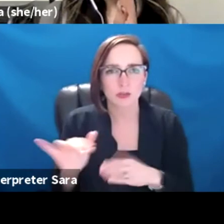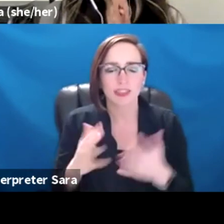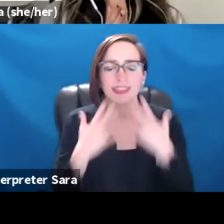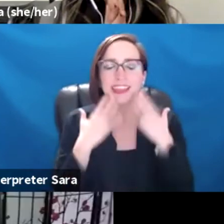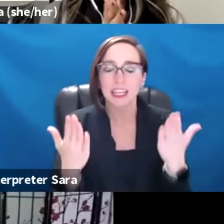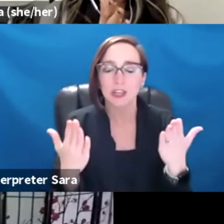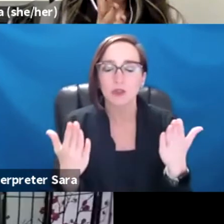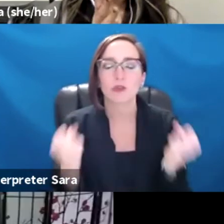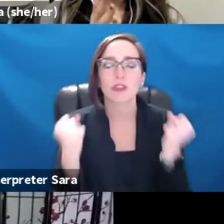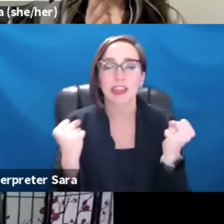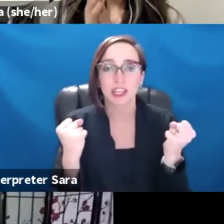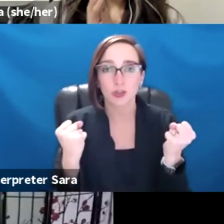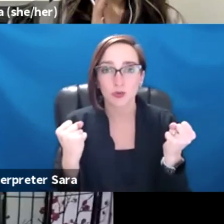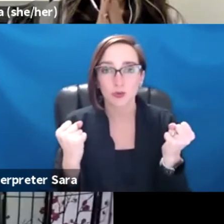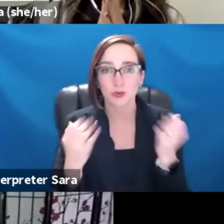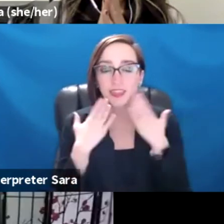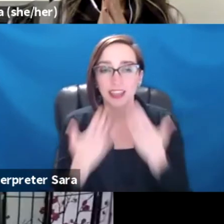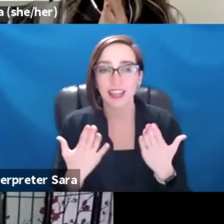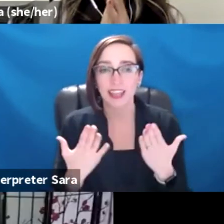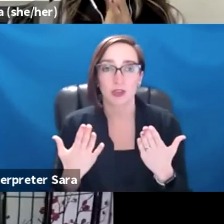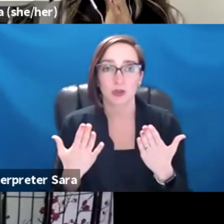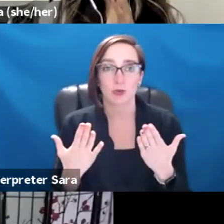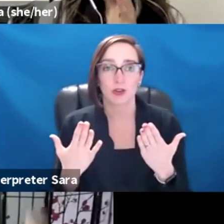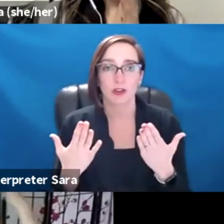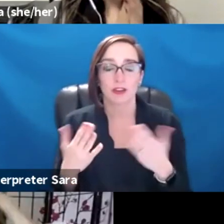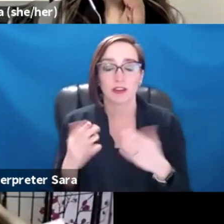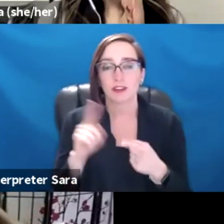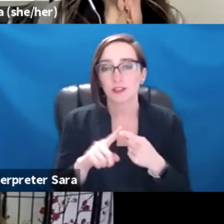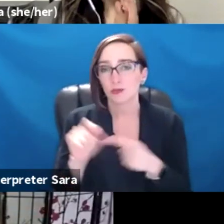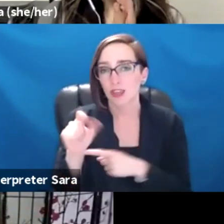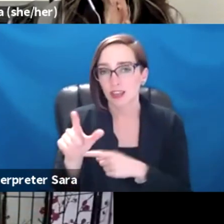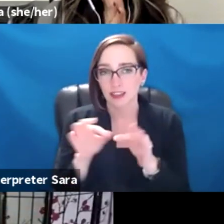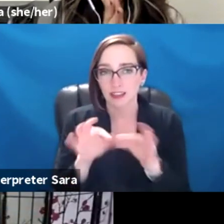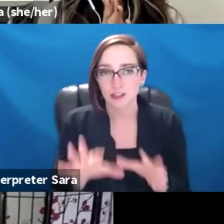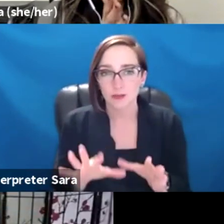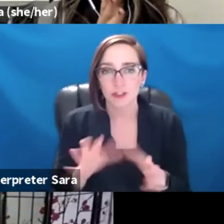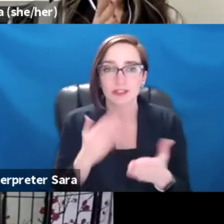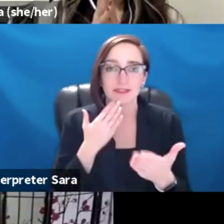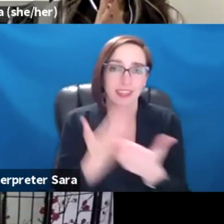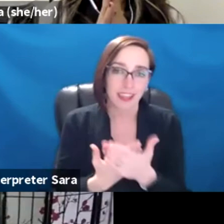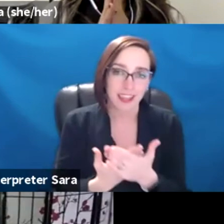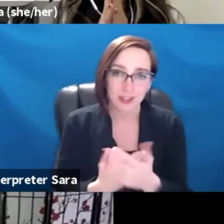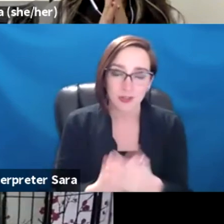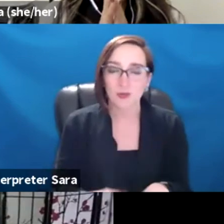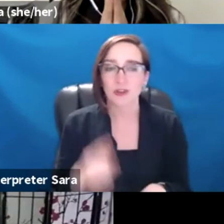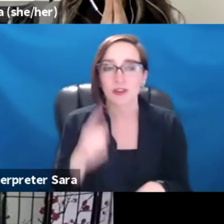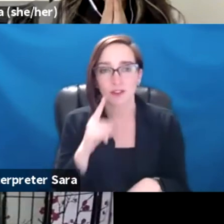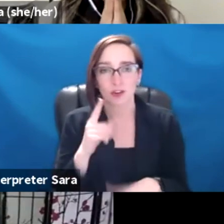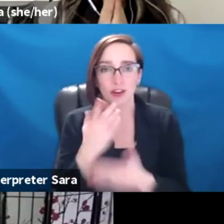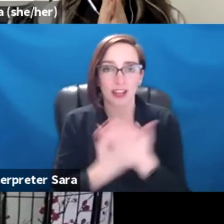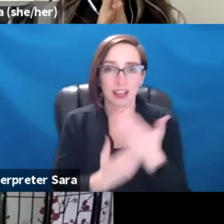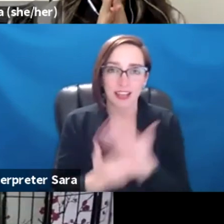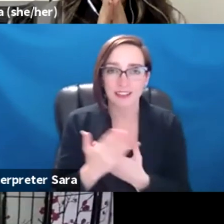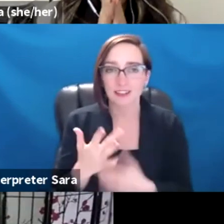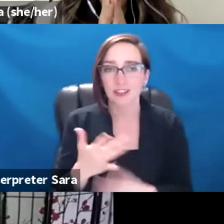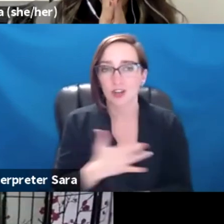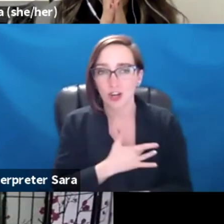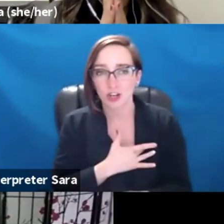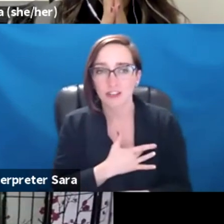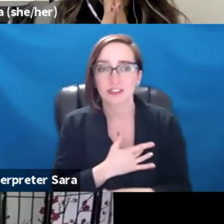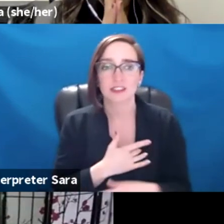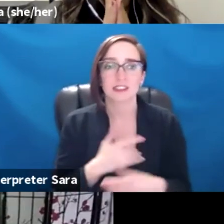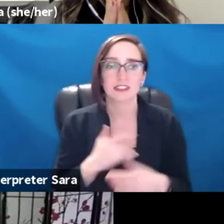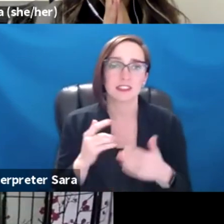We thank you. To the ASL interpreters, we say thank you. Thank you for your hands and hearts. We say Thank